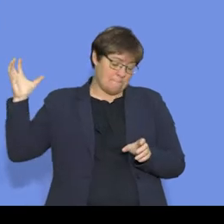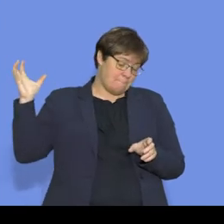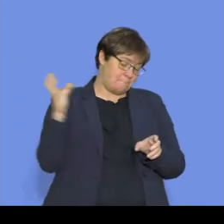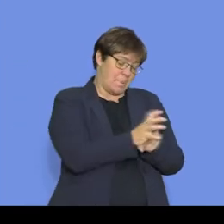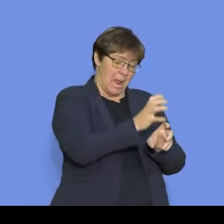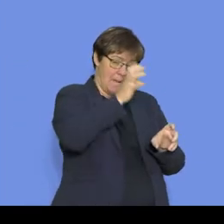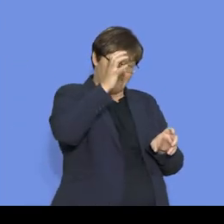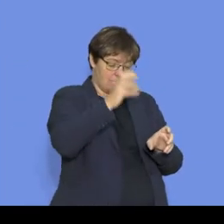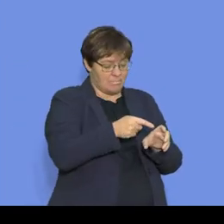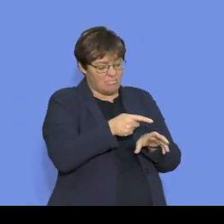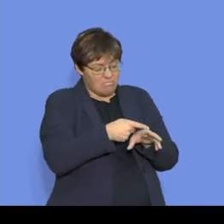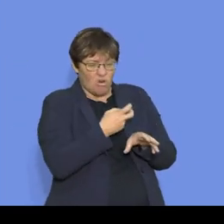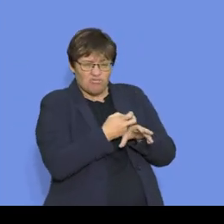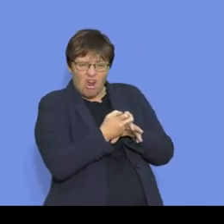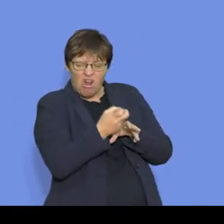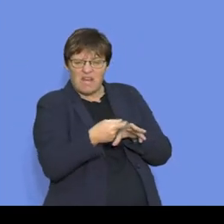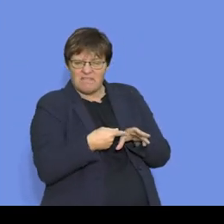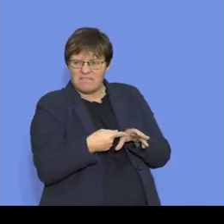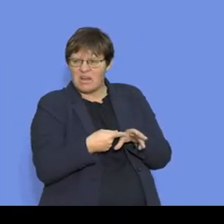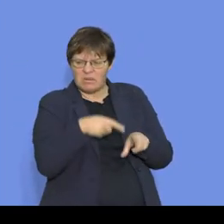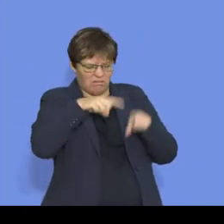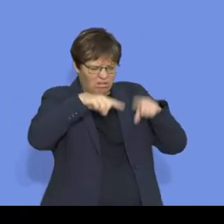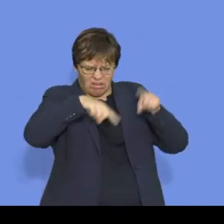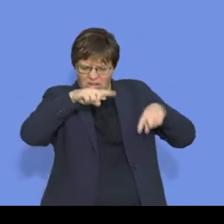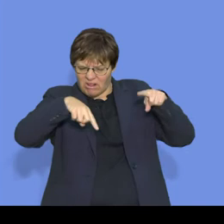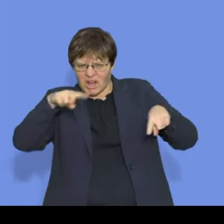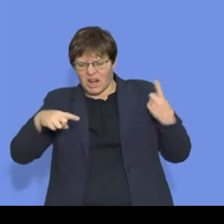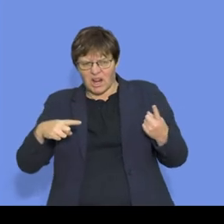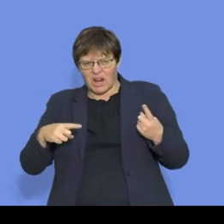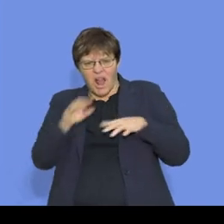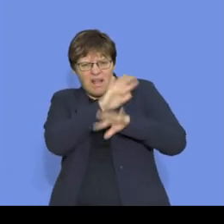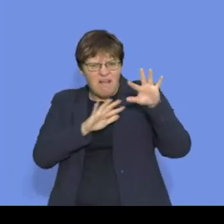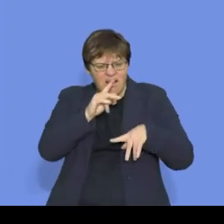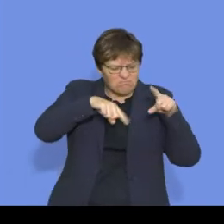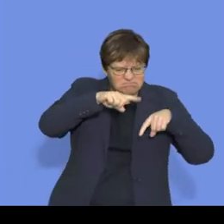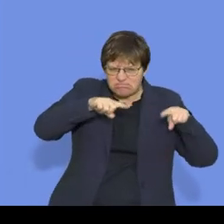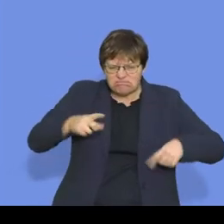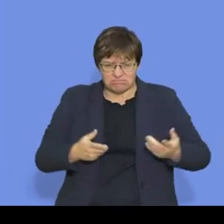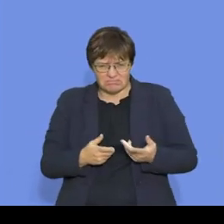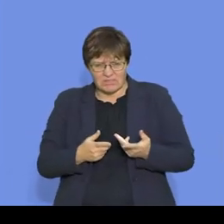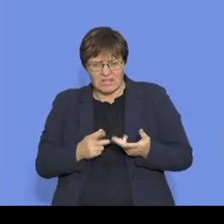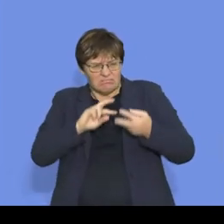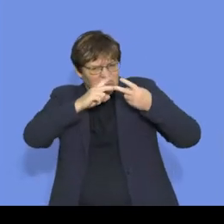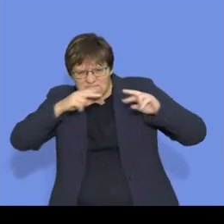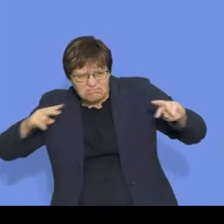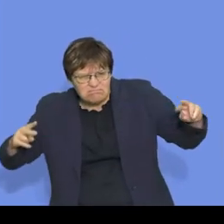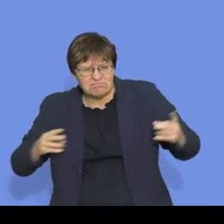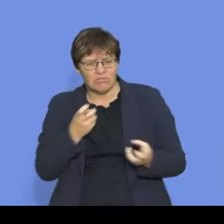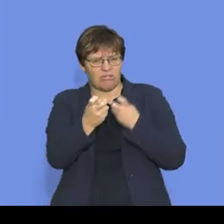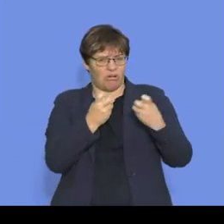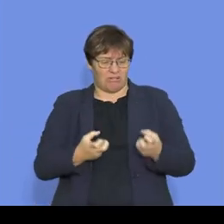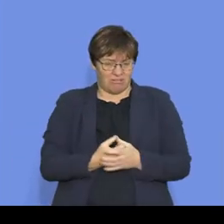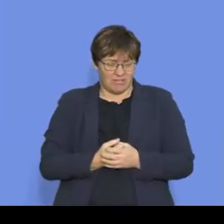impact site. And you can see there's lots of different types of rocks, colored rocks of all